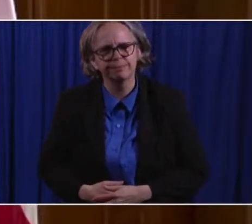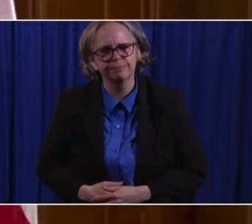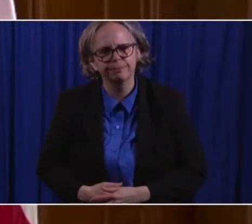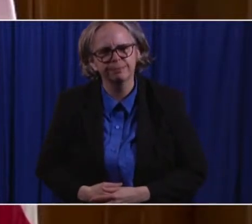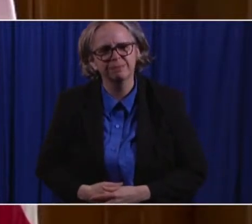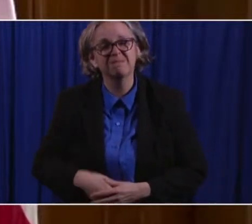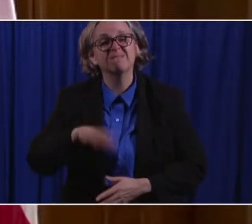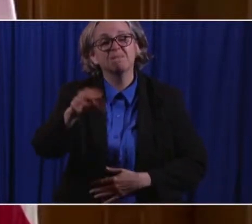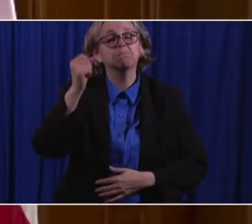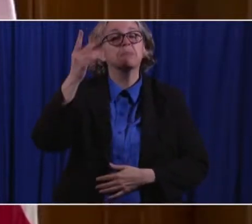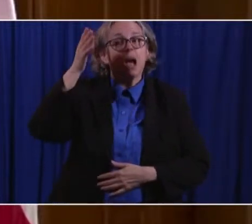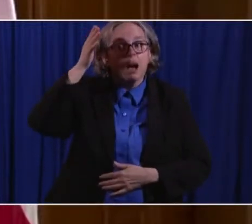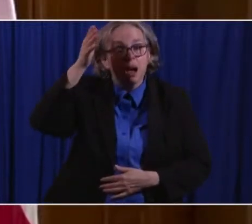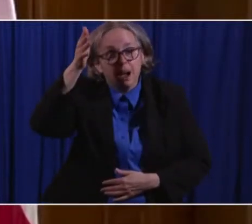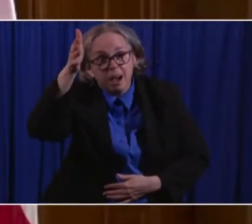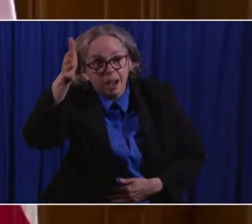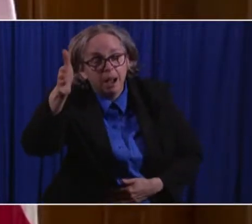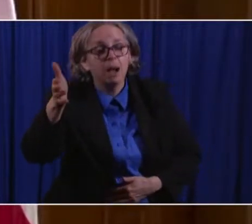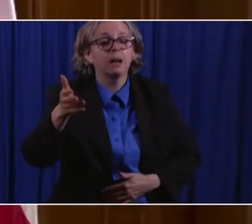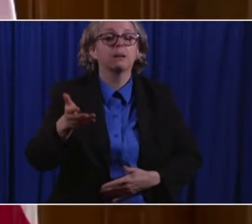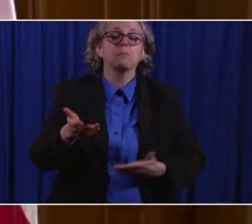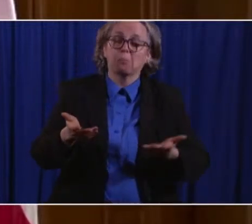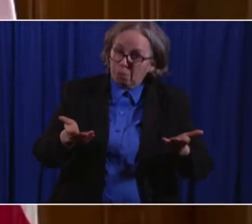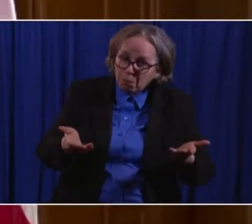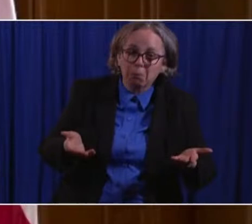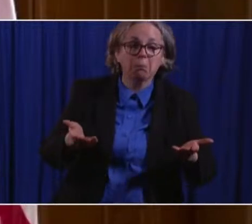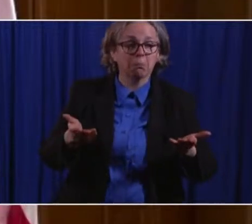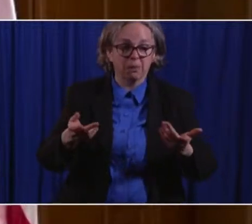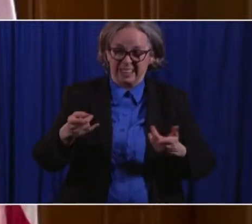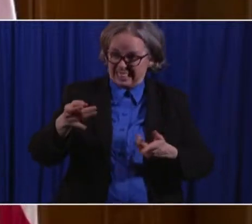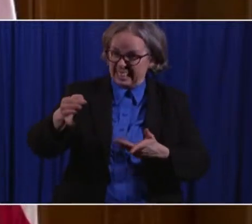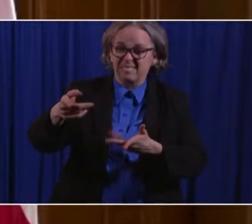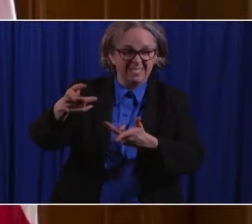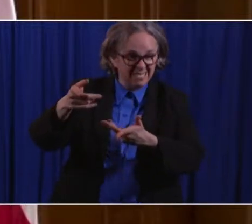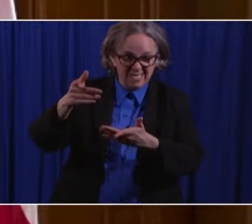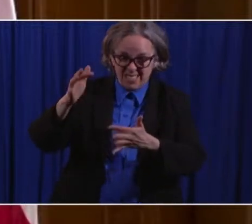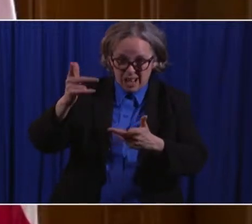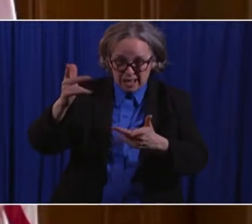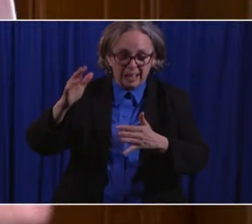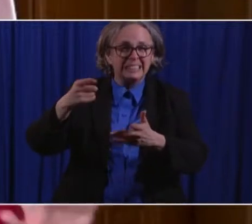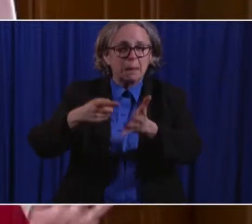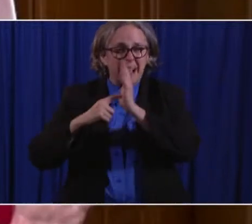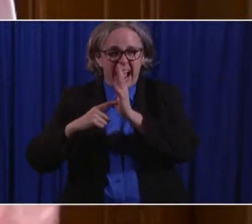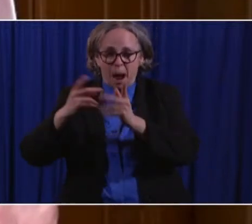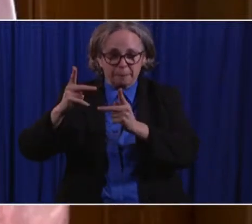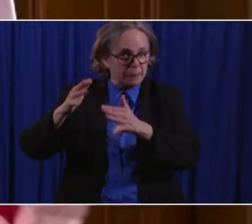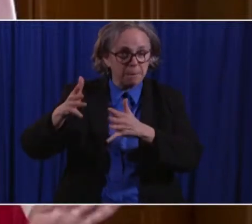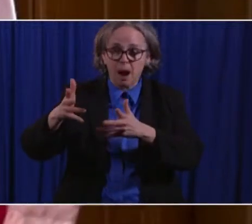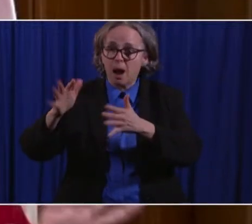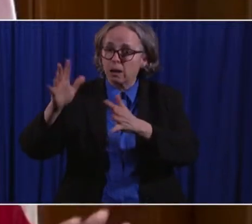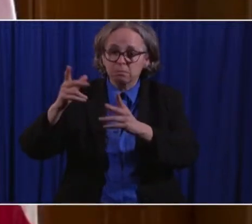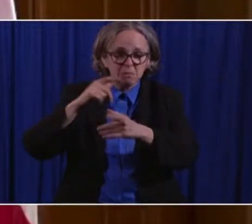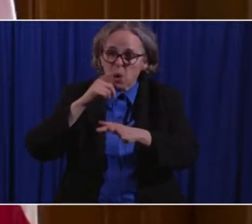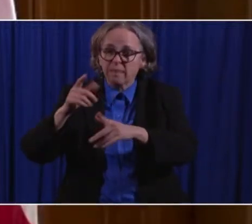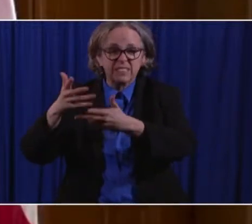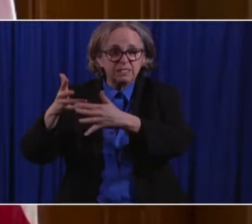forward. And as demand starts to slacken, that's why we're going out to try to get people in who are